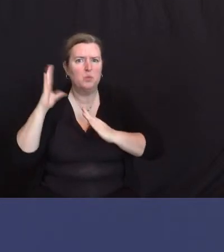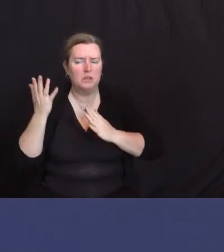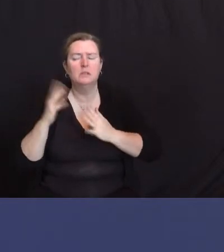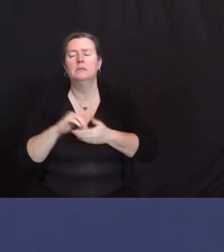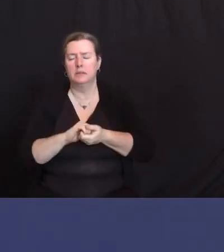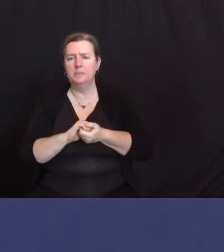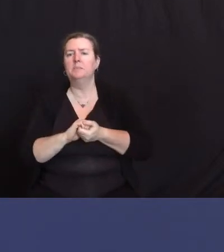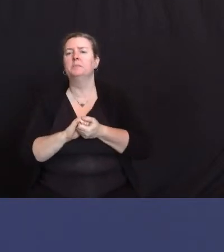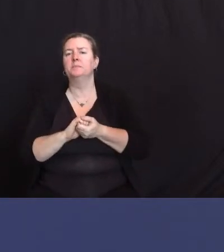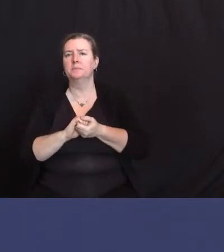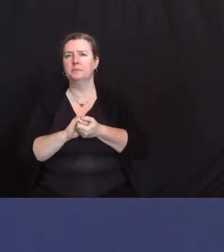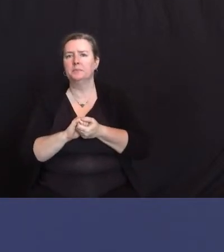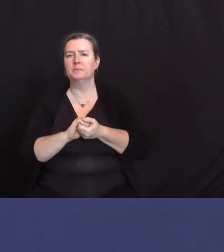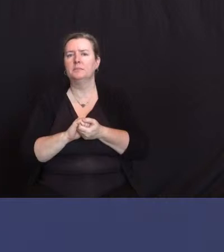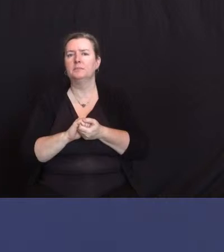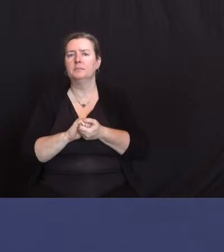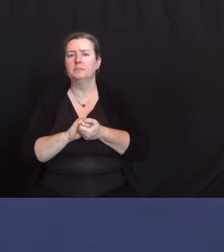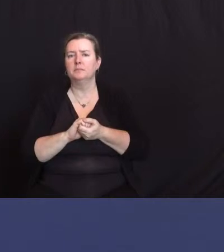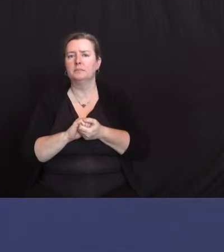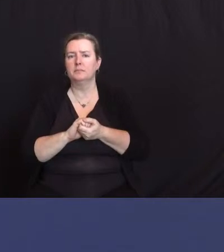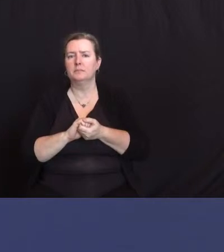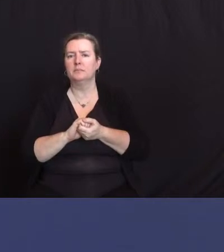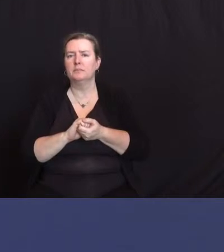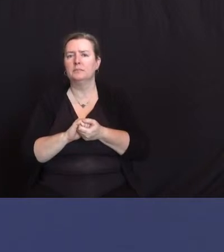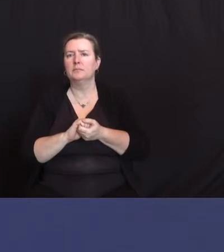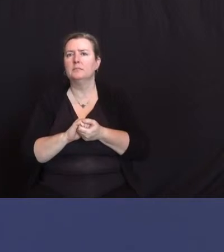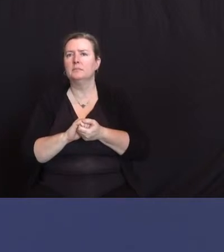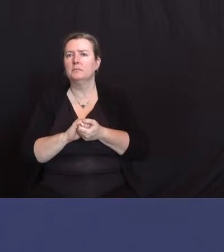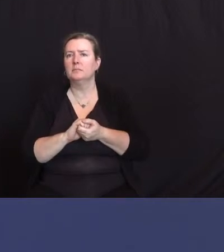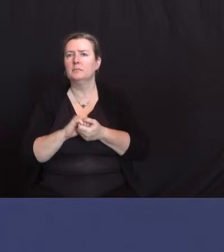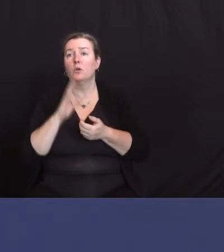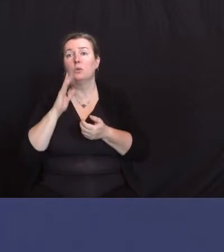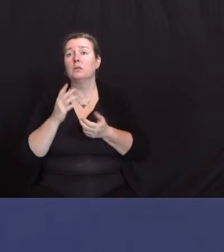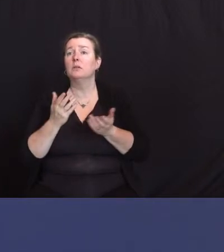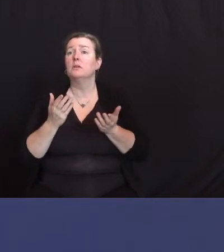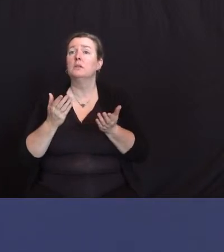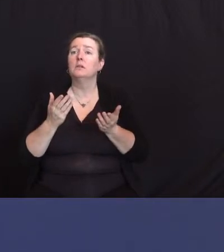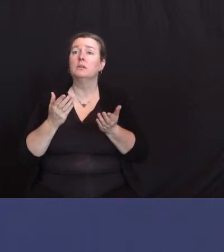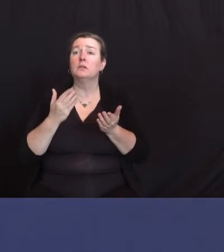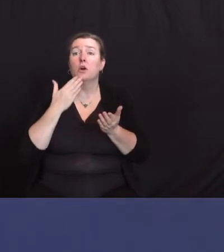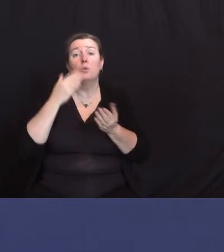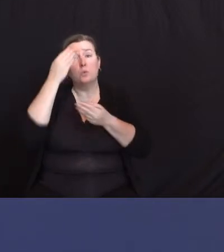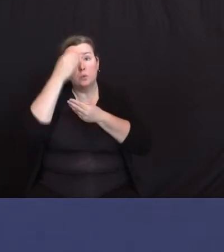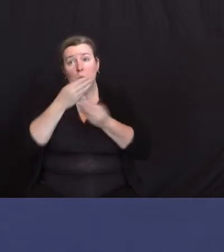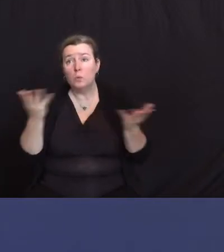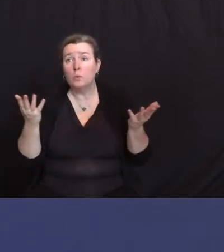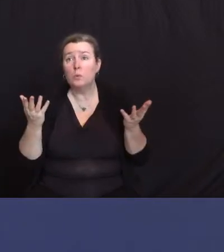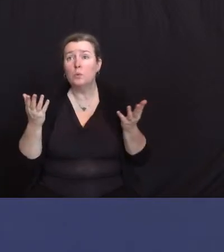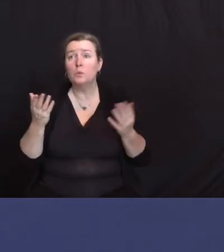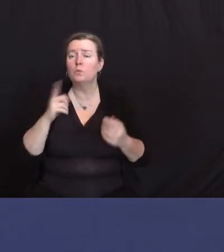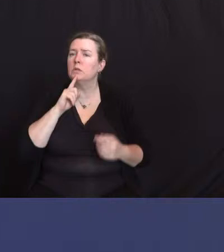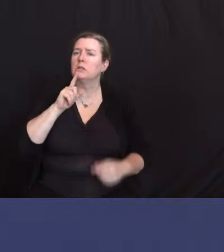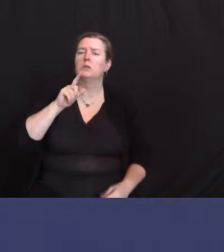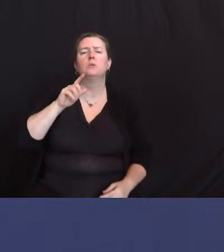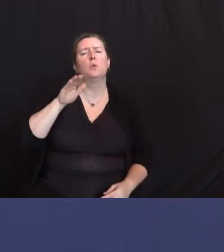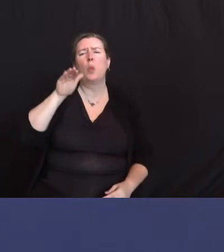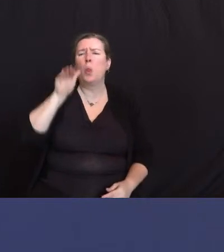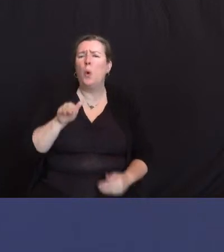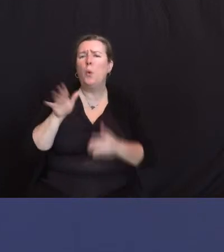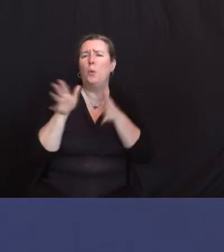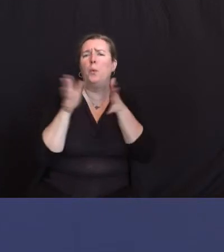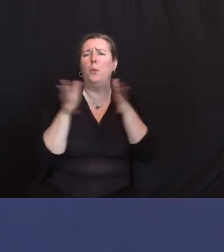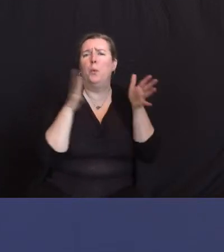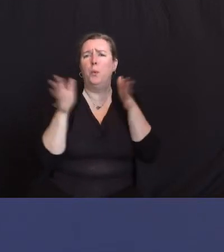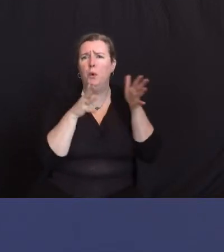And so this is, again, good news, low wind. Even better news, wasn't a direct hit.